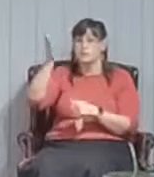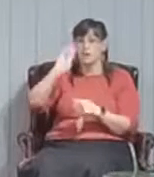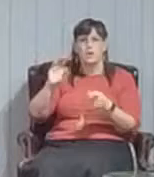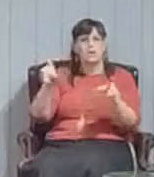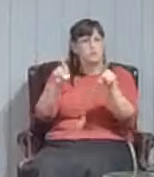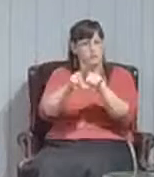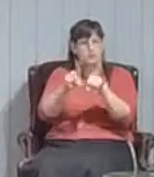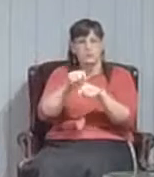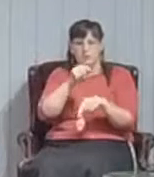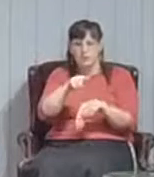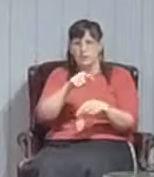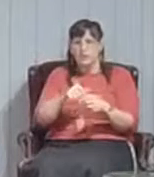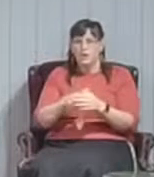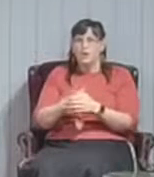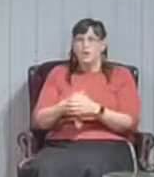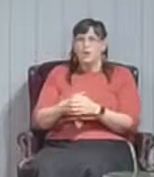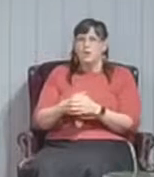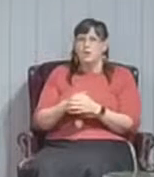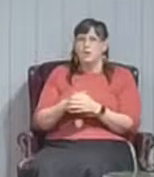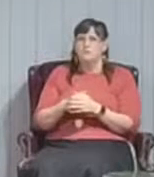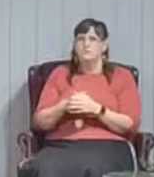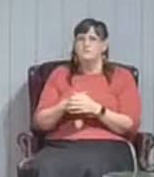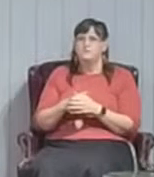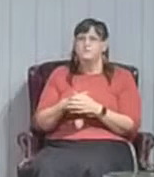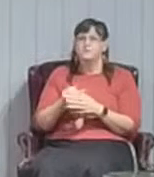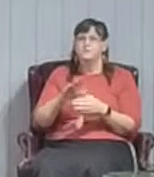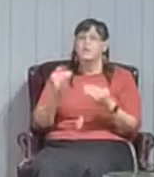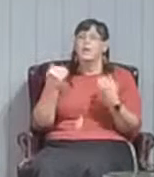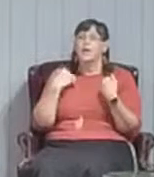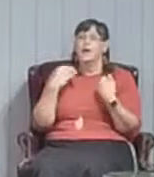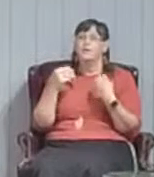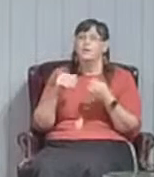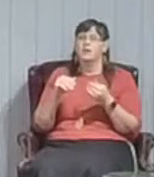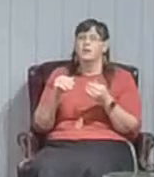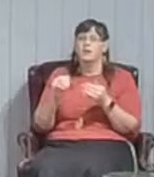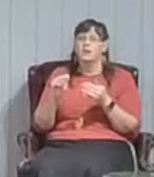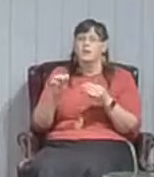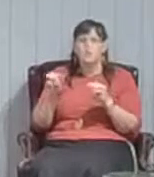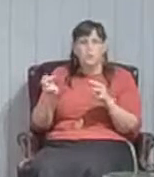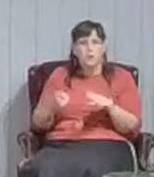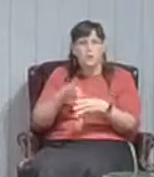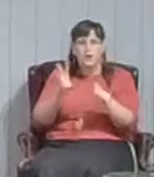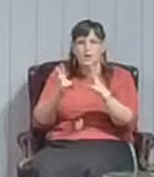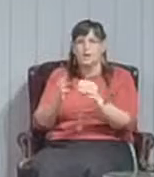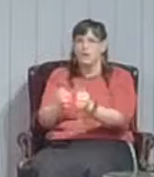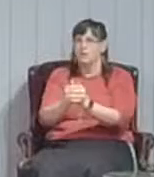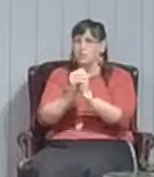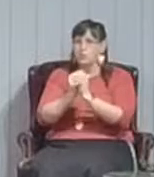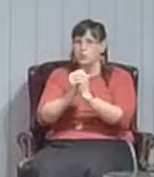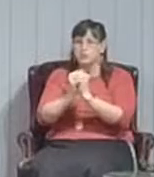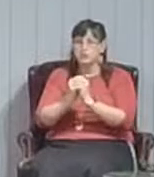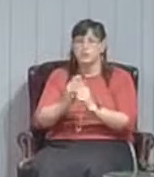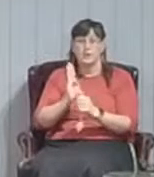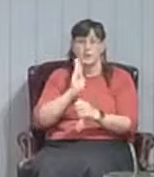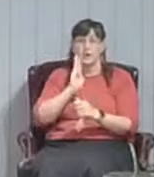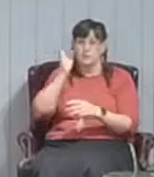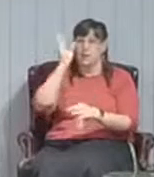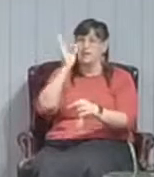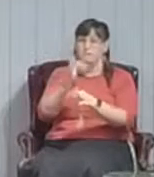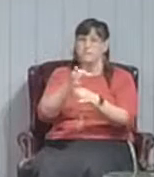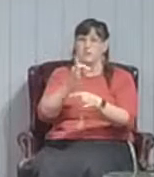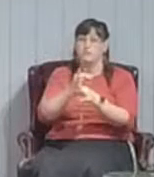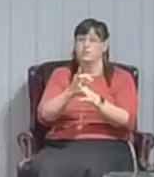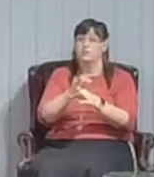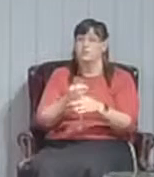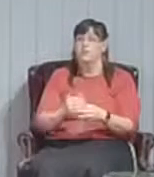like you do, we sacrifice to God. They had a form of worship, and they had been faithful to that form of worship as well. Not